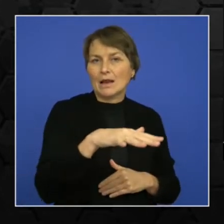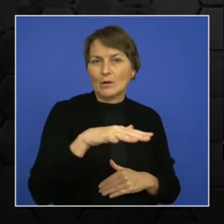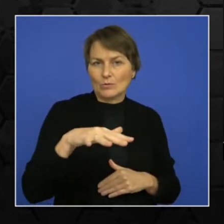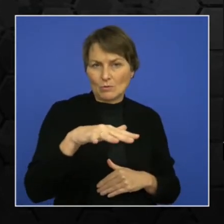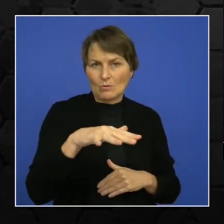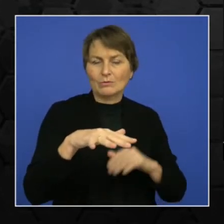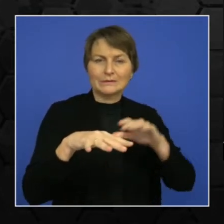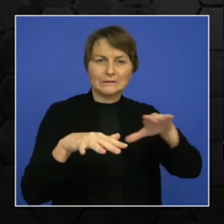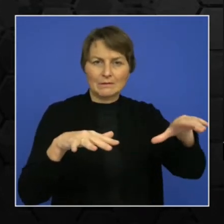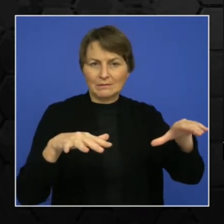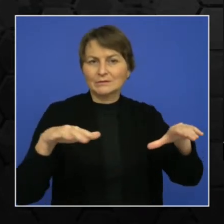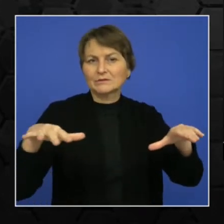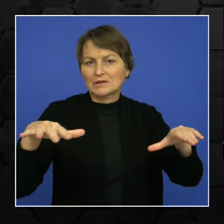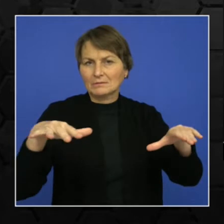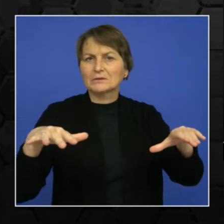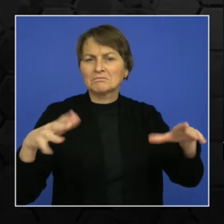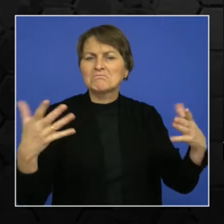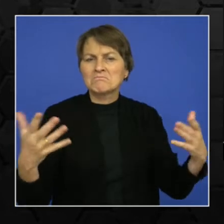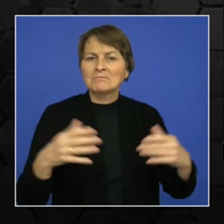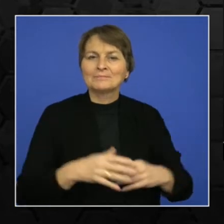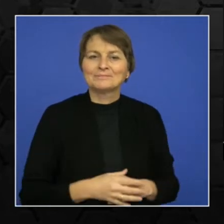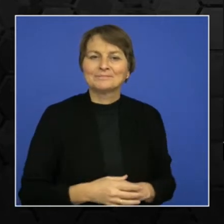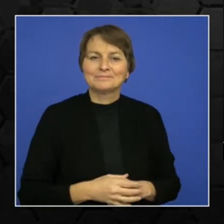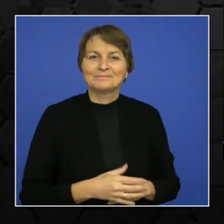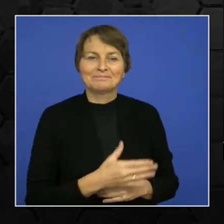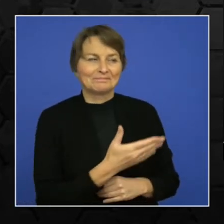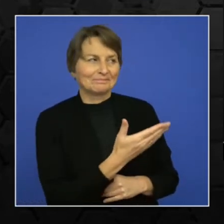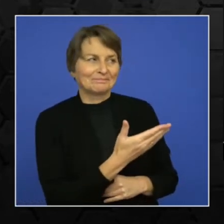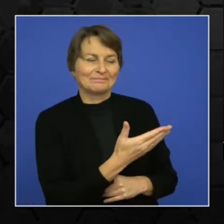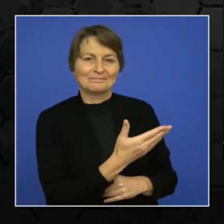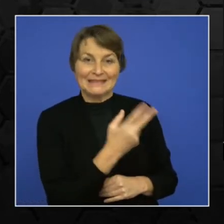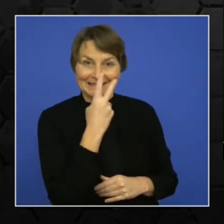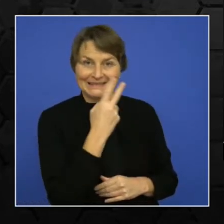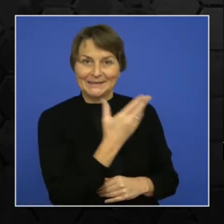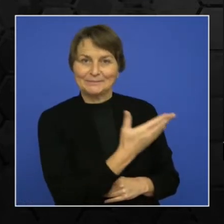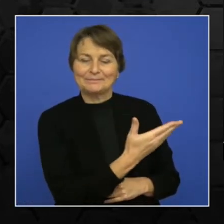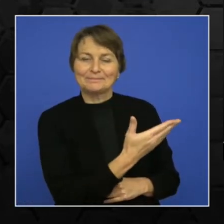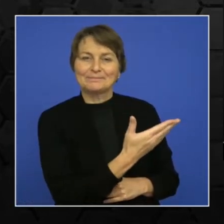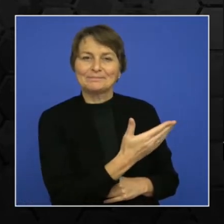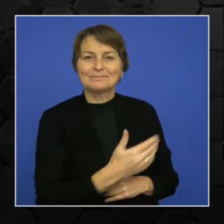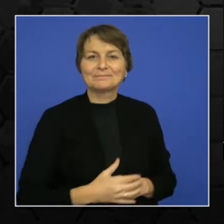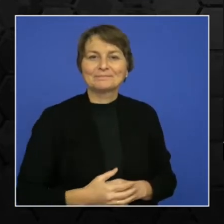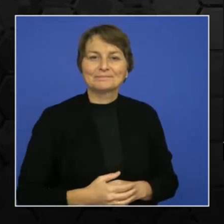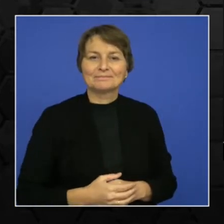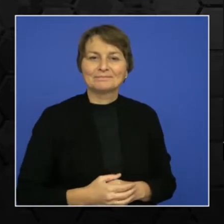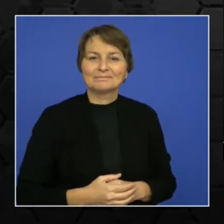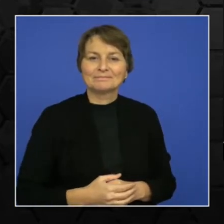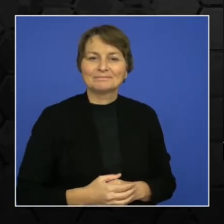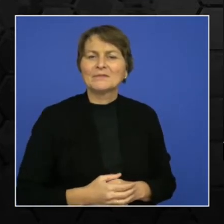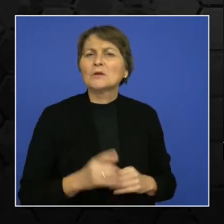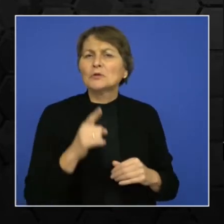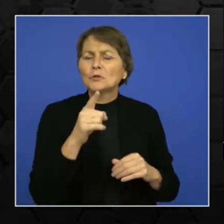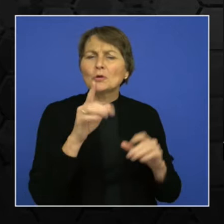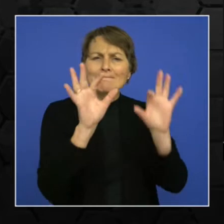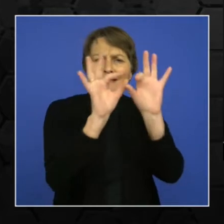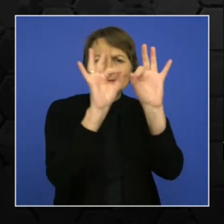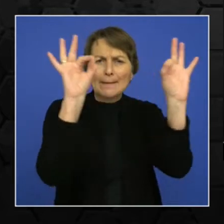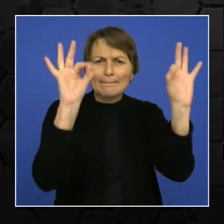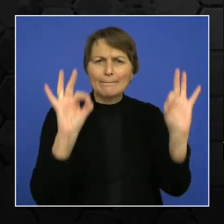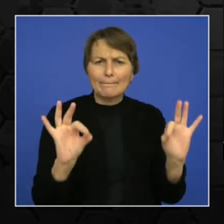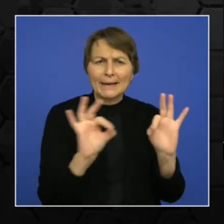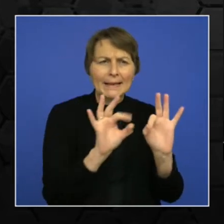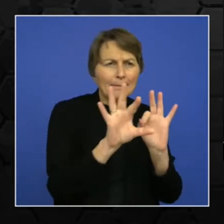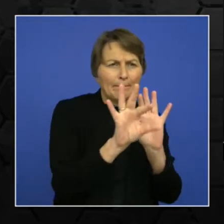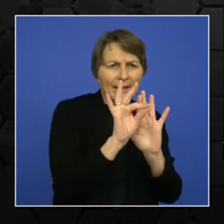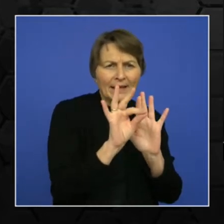section, and that is where you can find this particular thing that you can see on the screen. You can either select a template scenario, you can either create a new scenario,